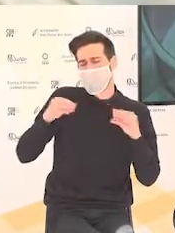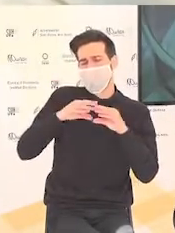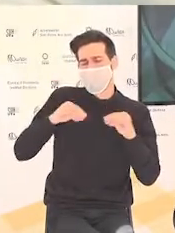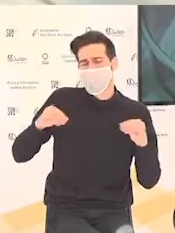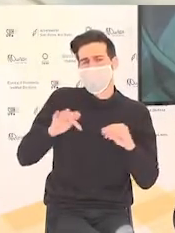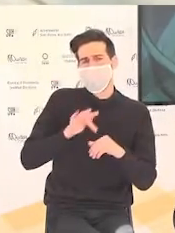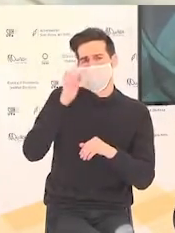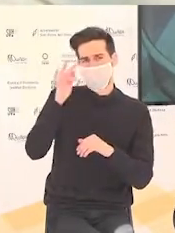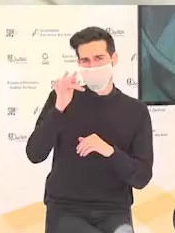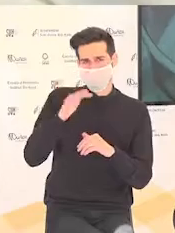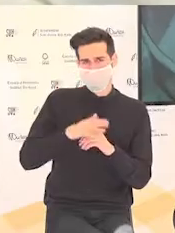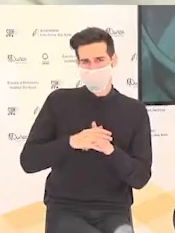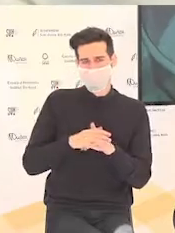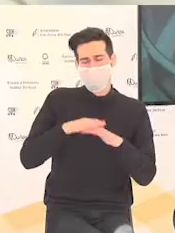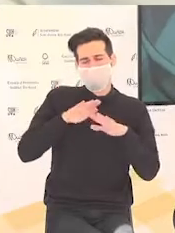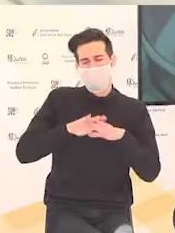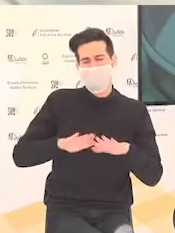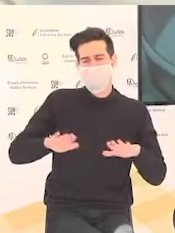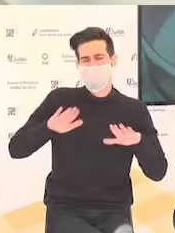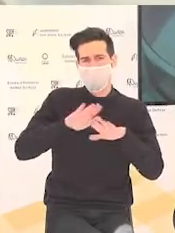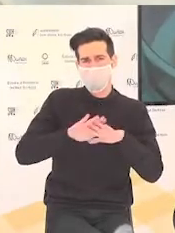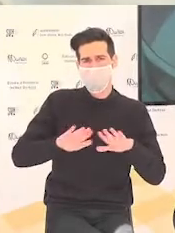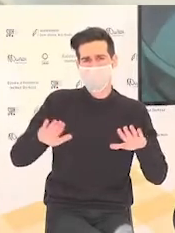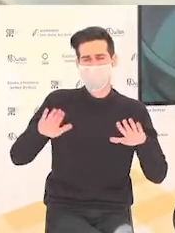And then after that, we've also got